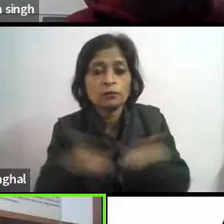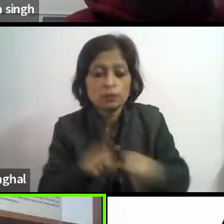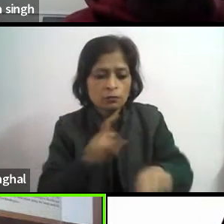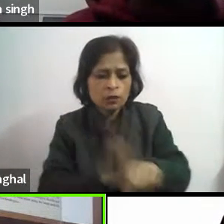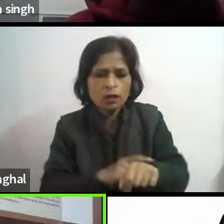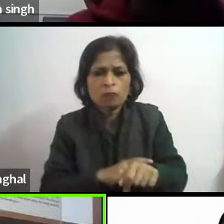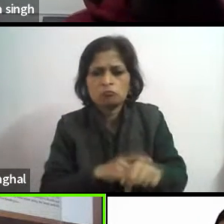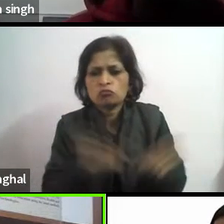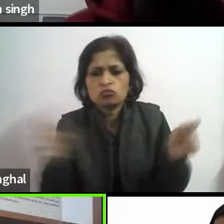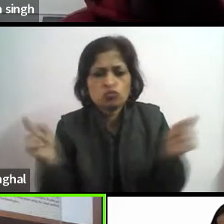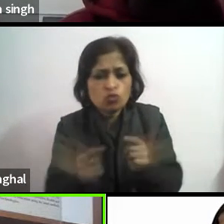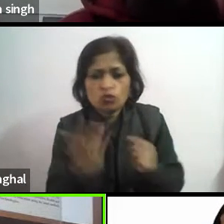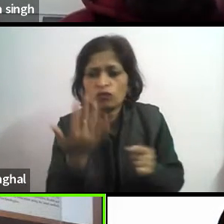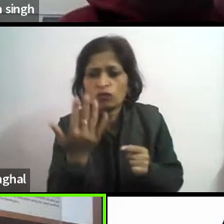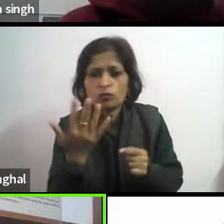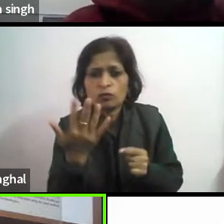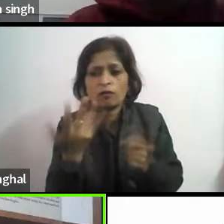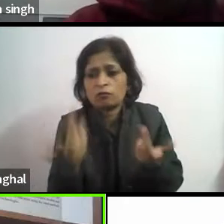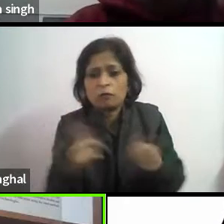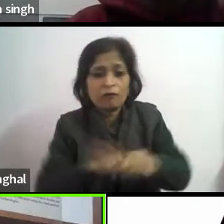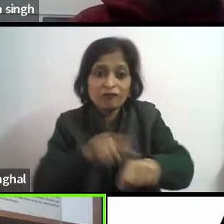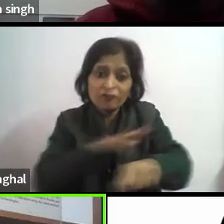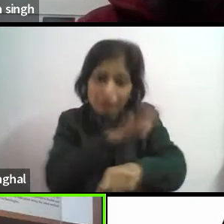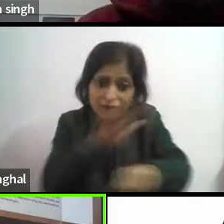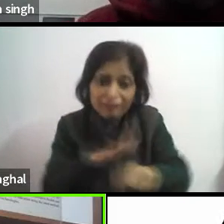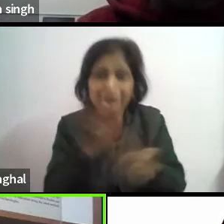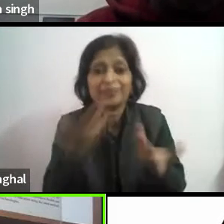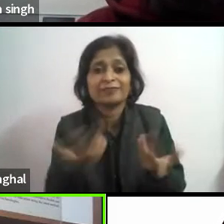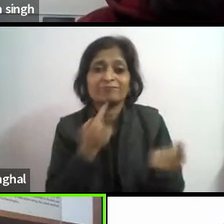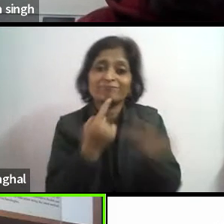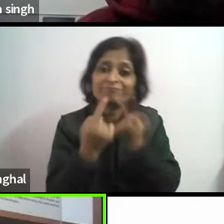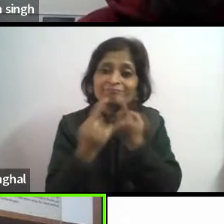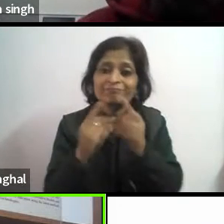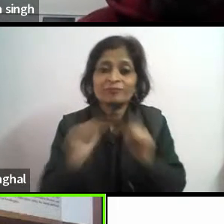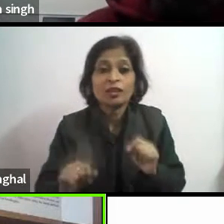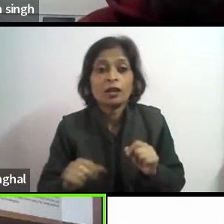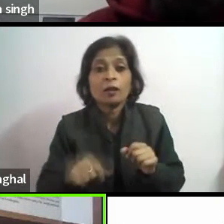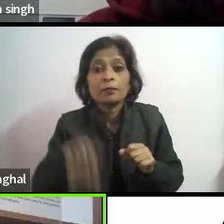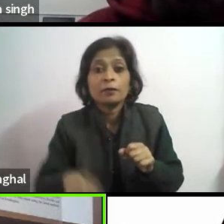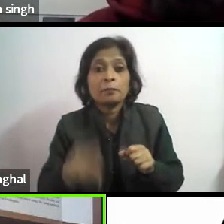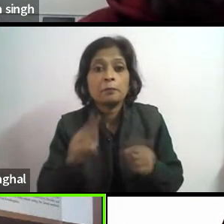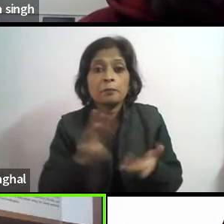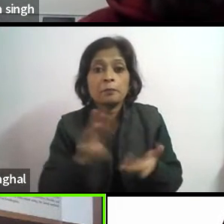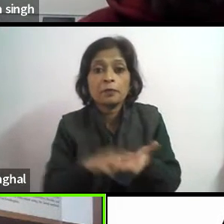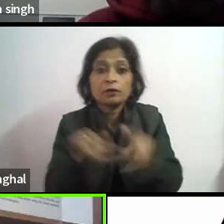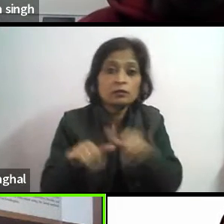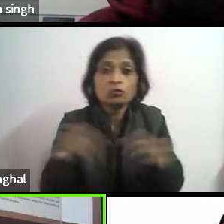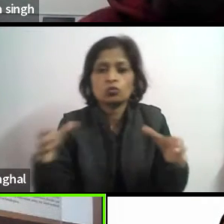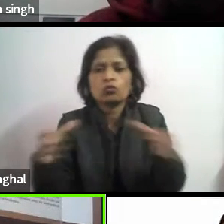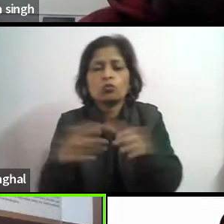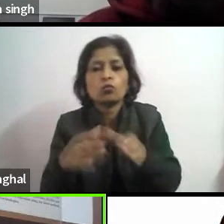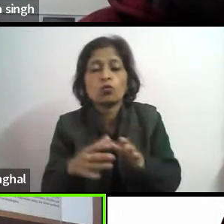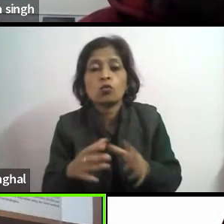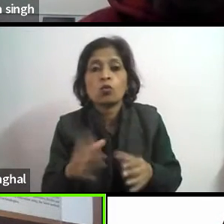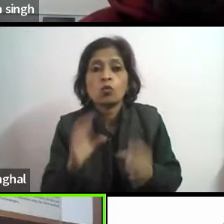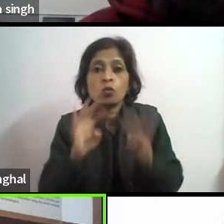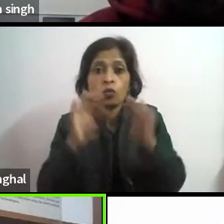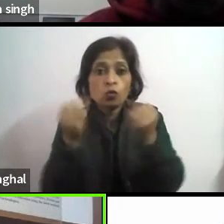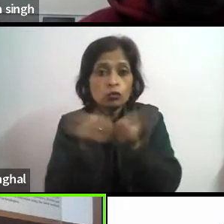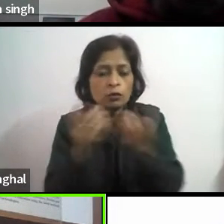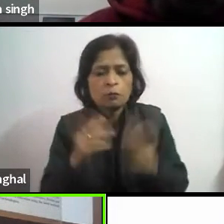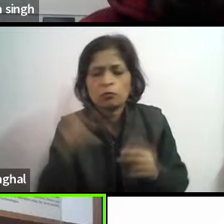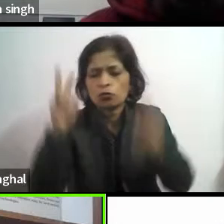think it may require 5 hours. But I congratulate the organizers for conducting international conference, also